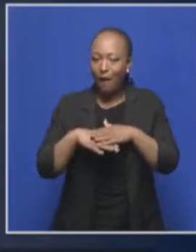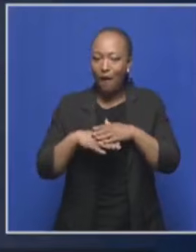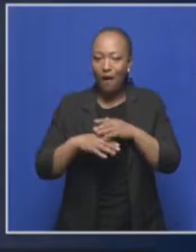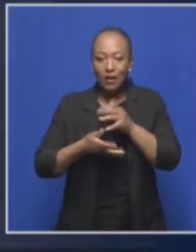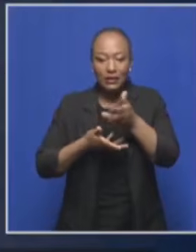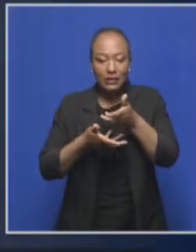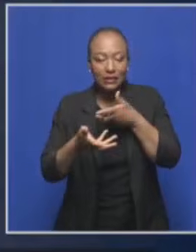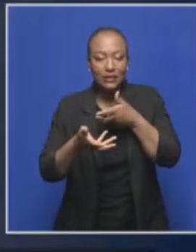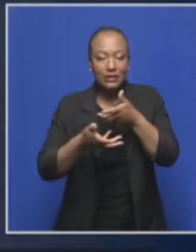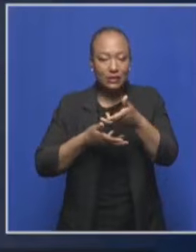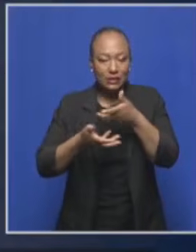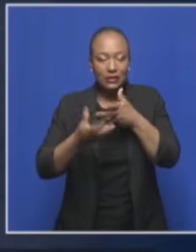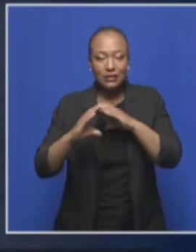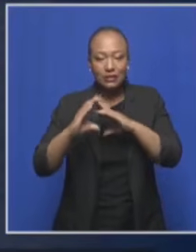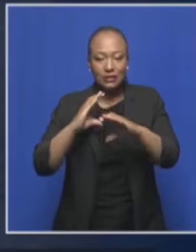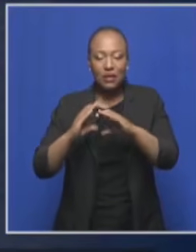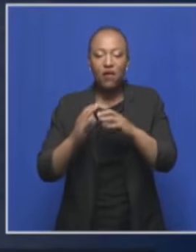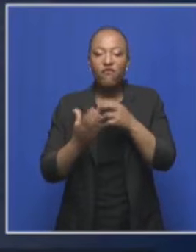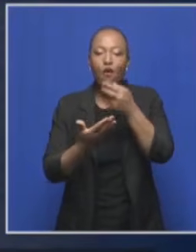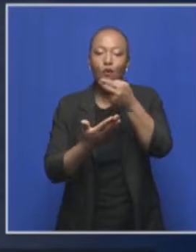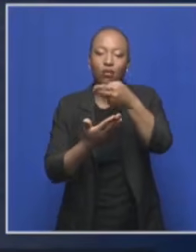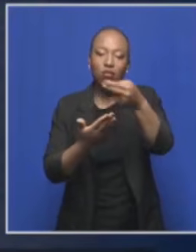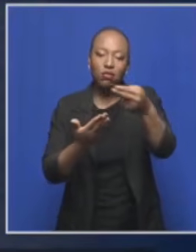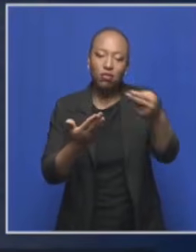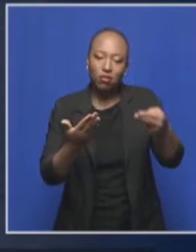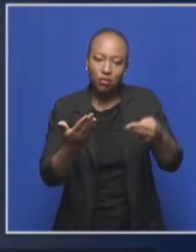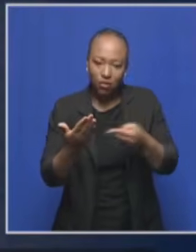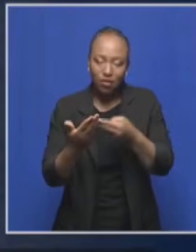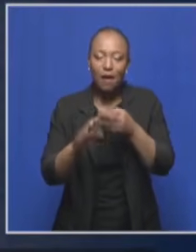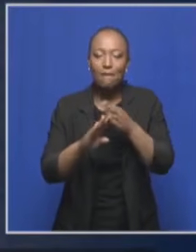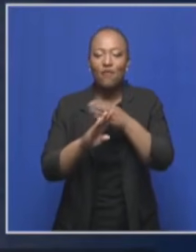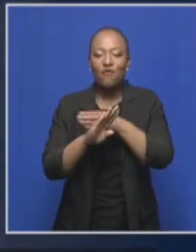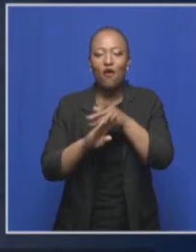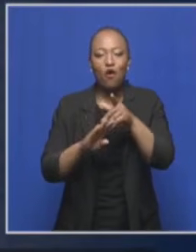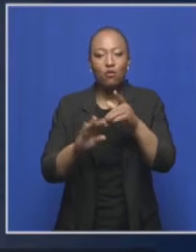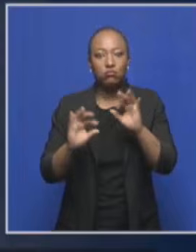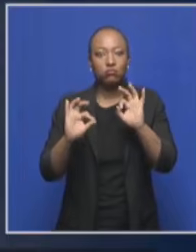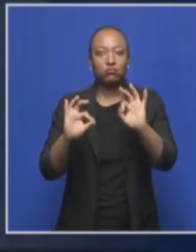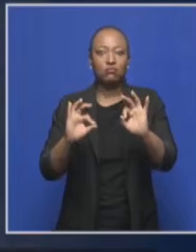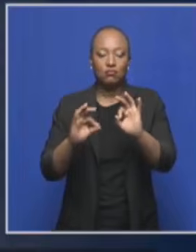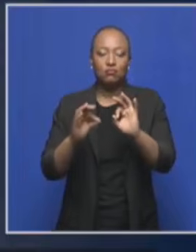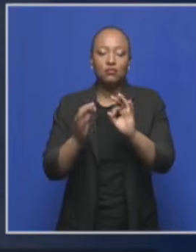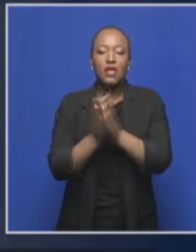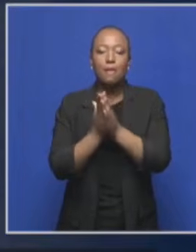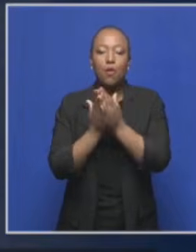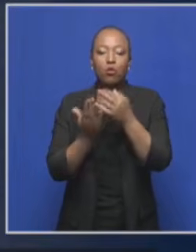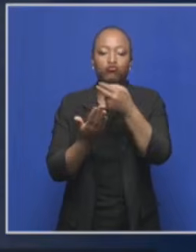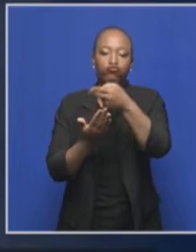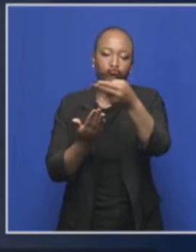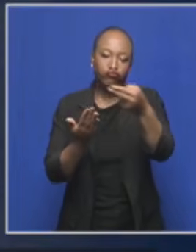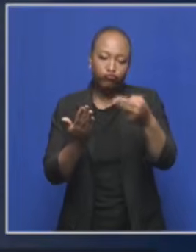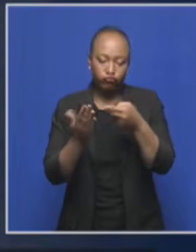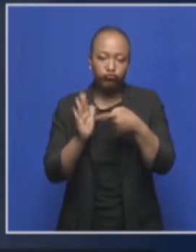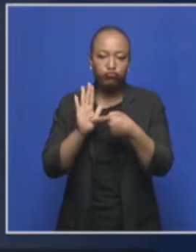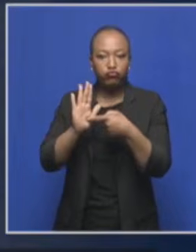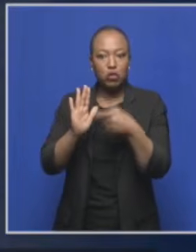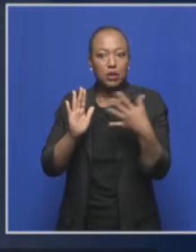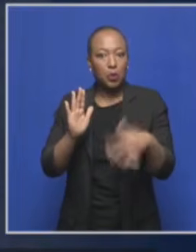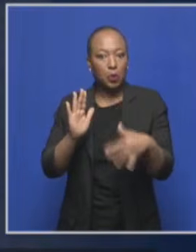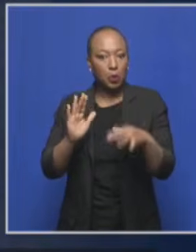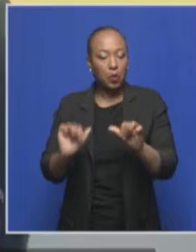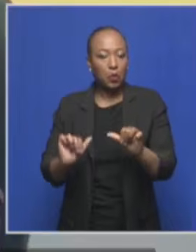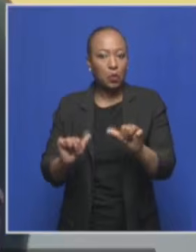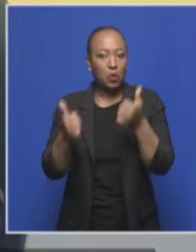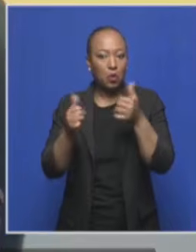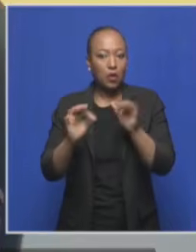It's a lot of work that goes into illustrations just before just bringing it into life. So she managed to do a stellar job of that.